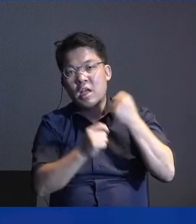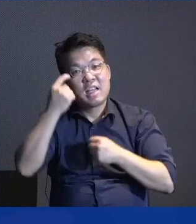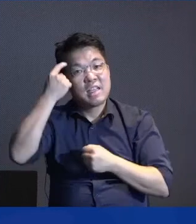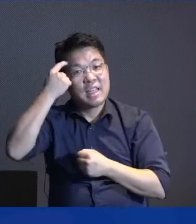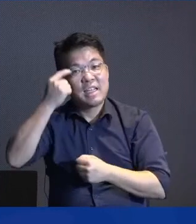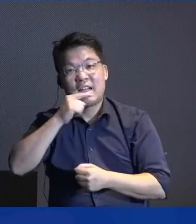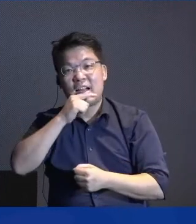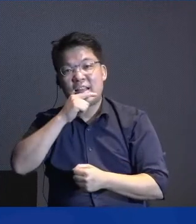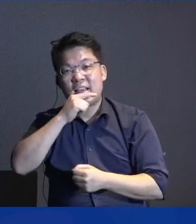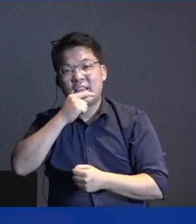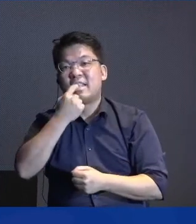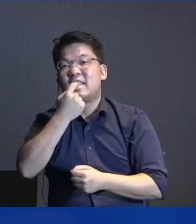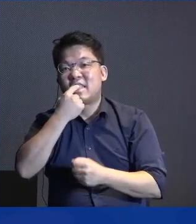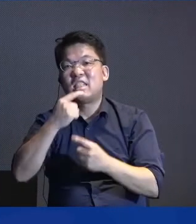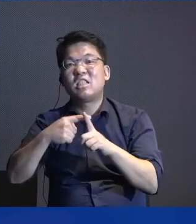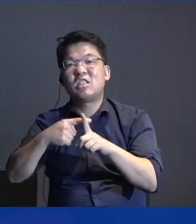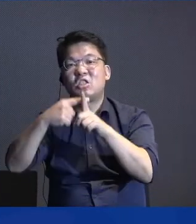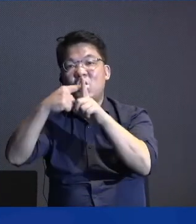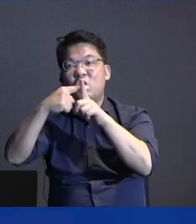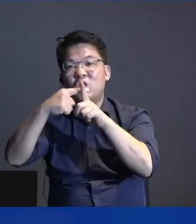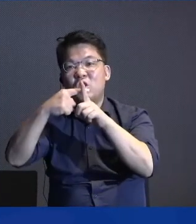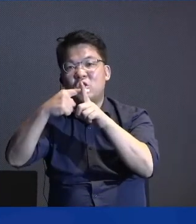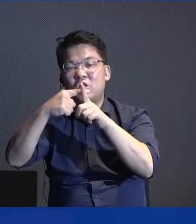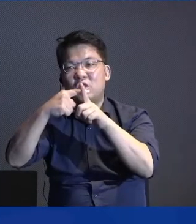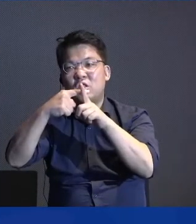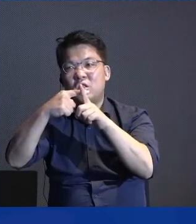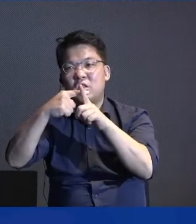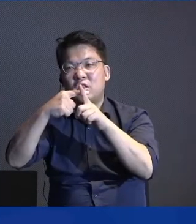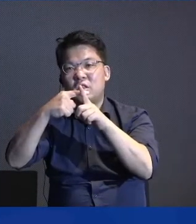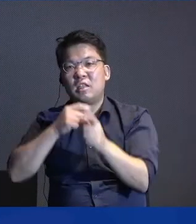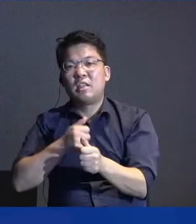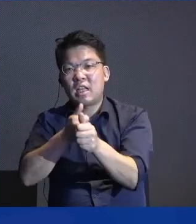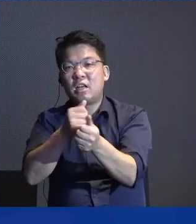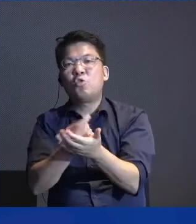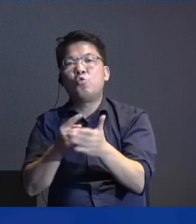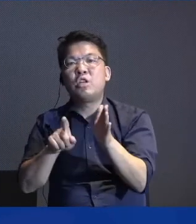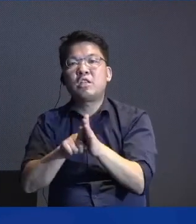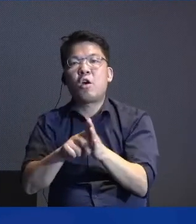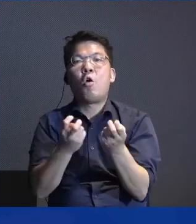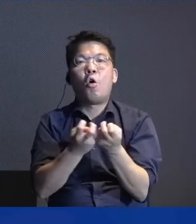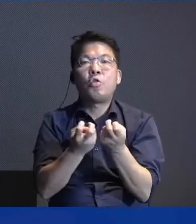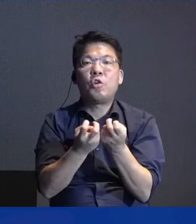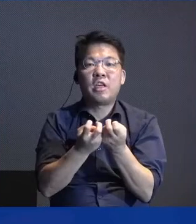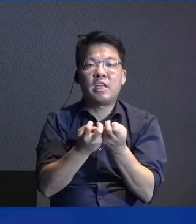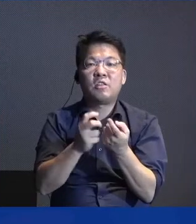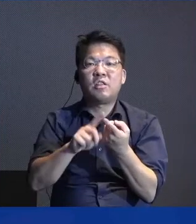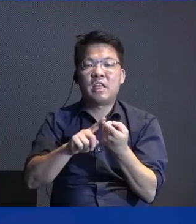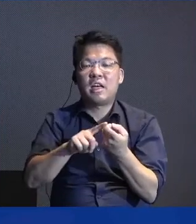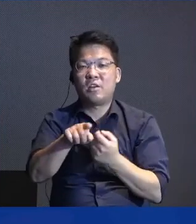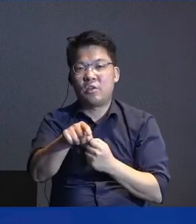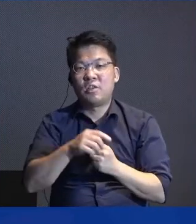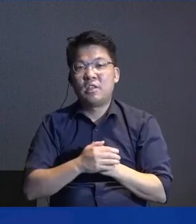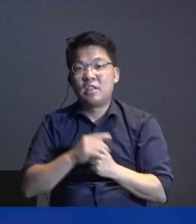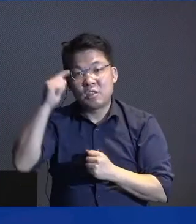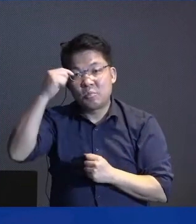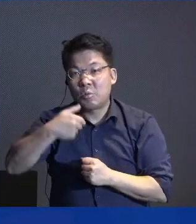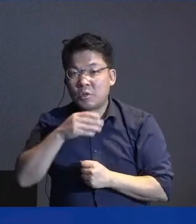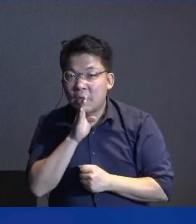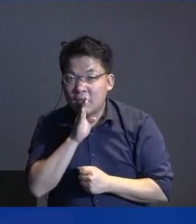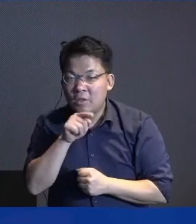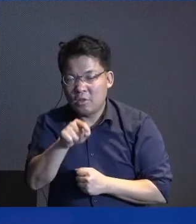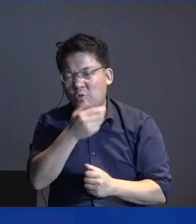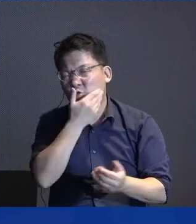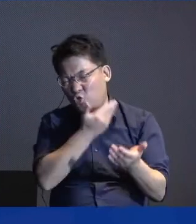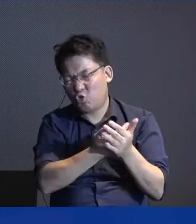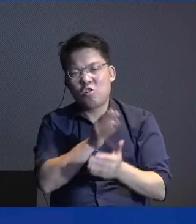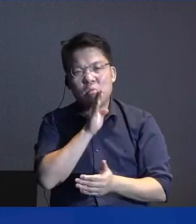really big question. And when we are talking about some intervention, like we are talking about